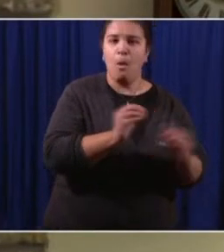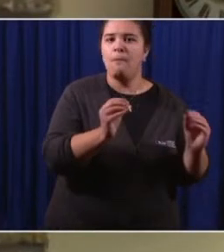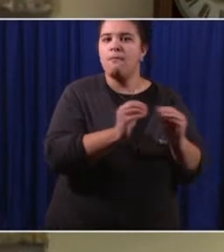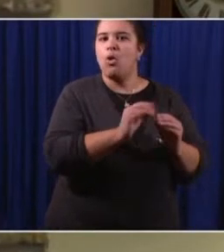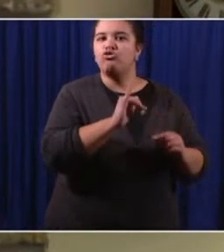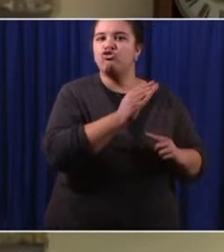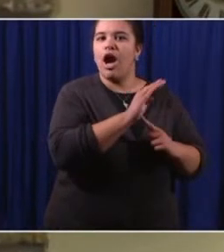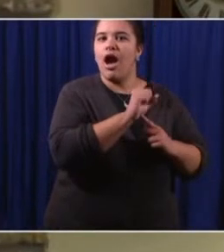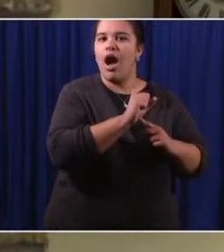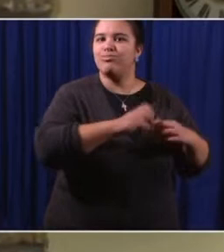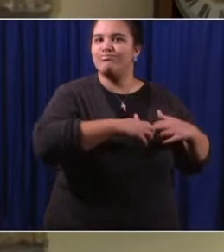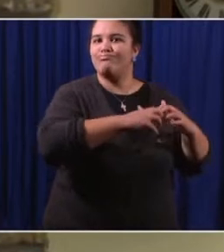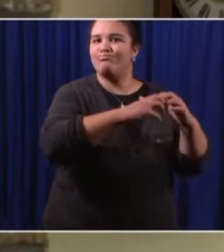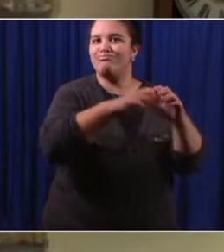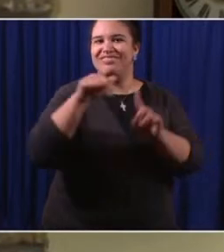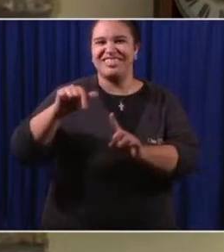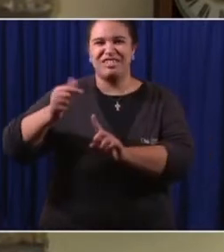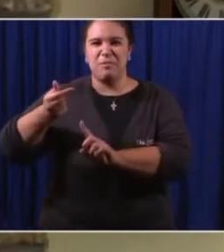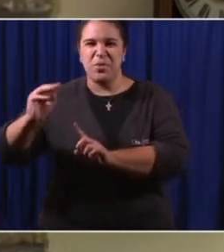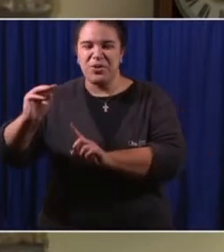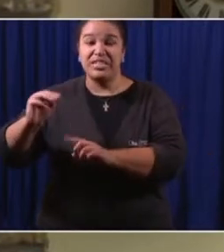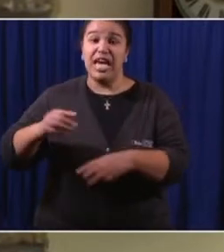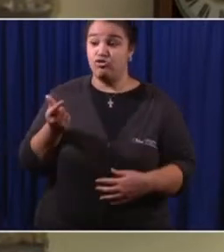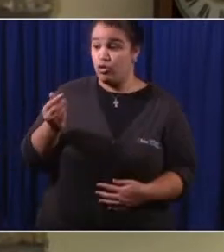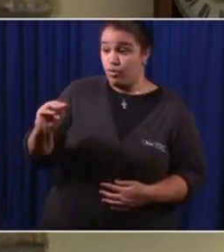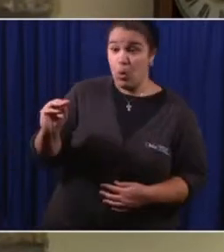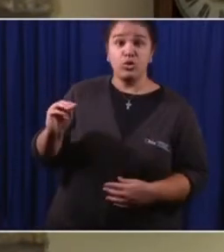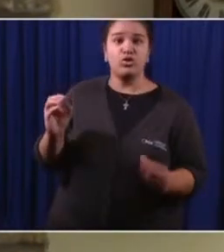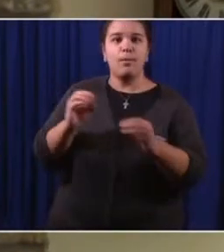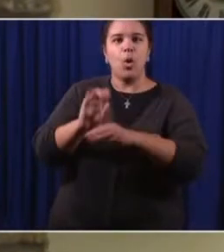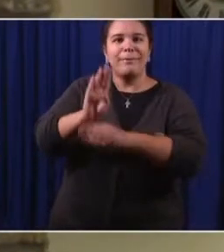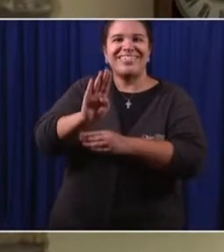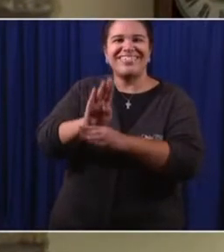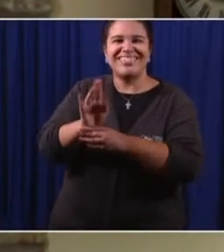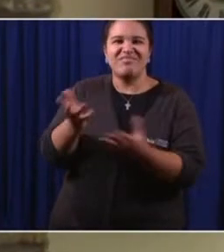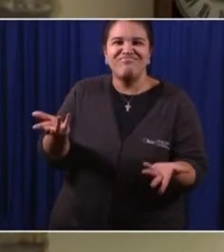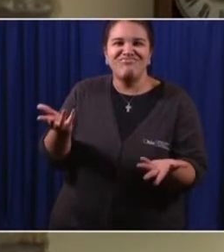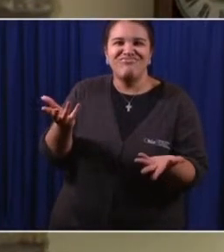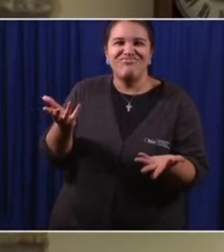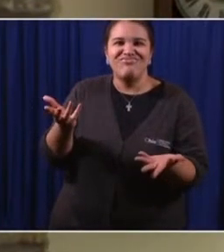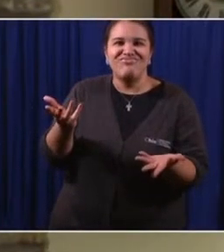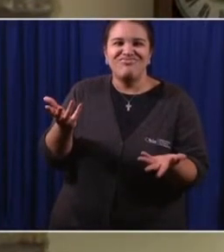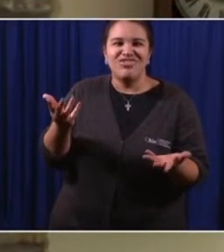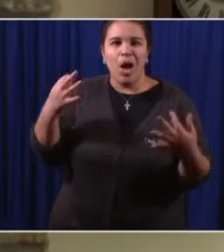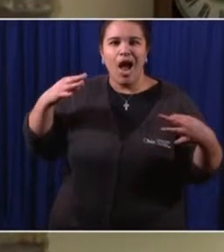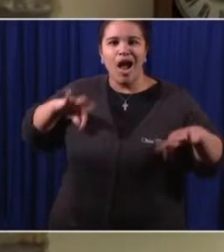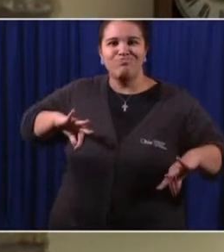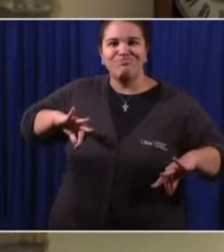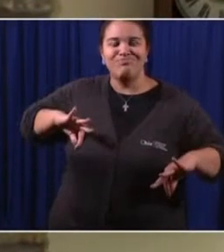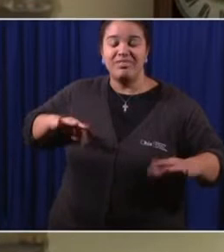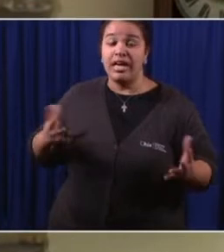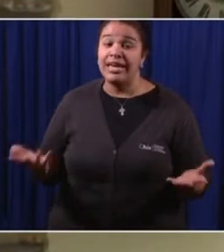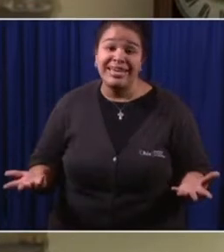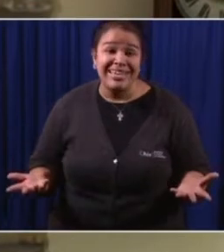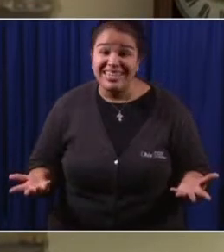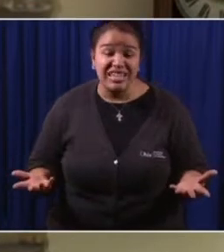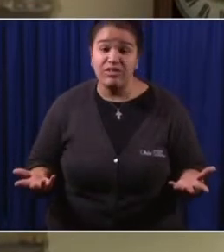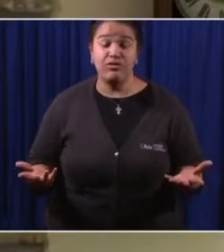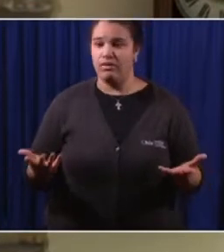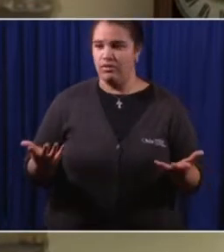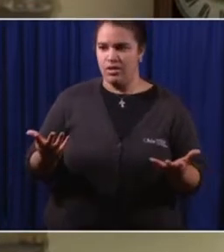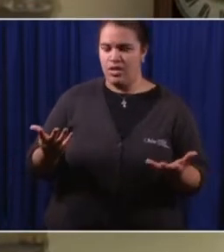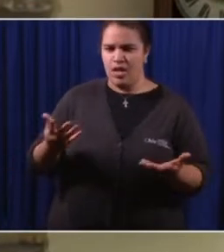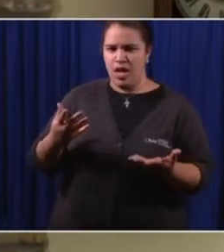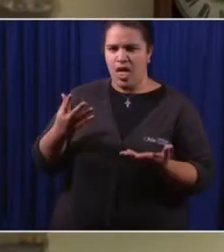created, and a win for General Motors. If we can't get an agreement, then we can't get an agreement. We'll have plenty of